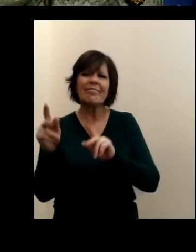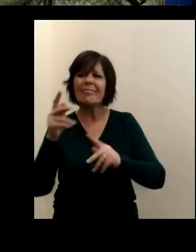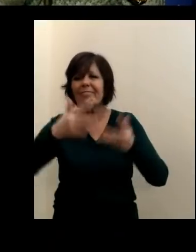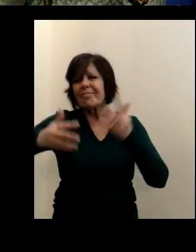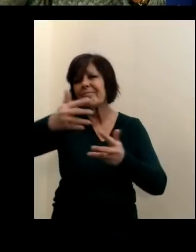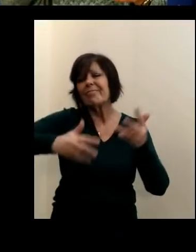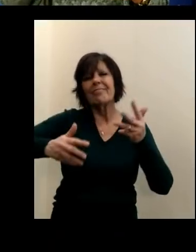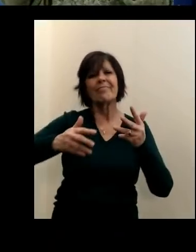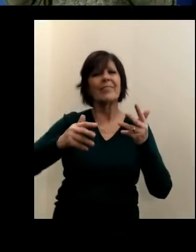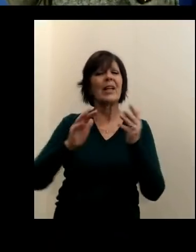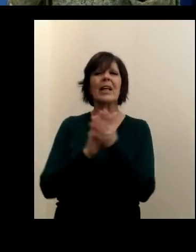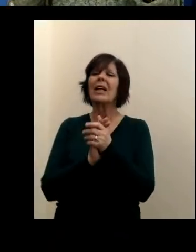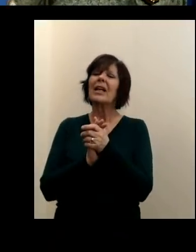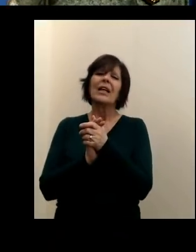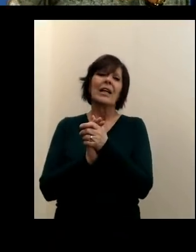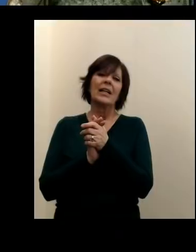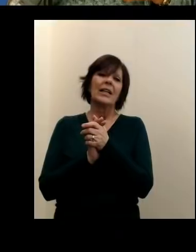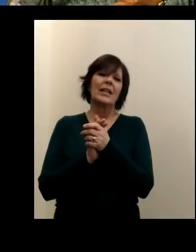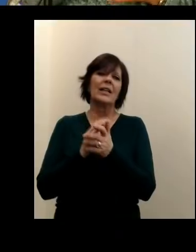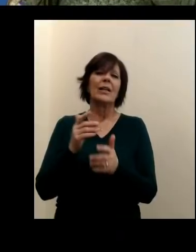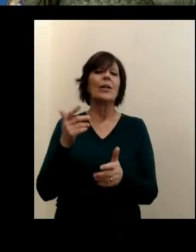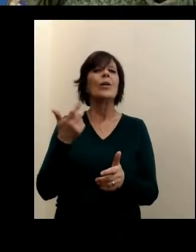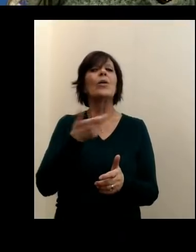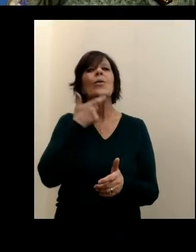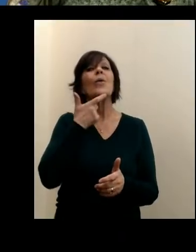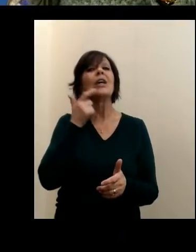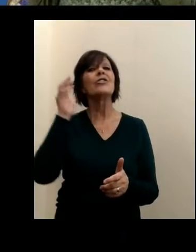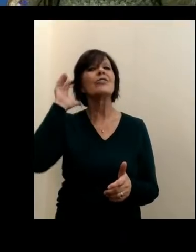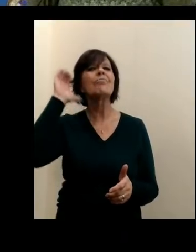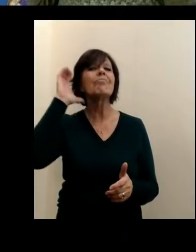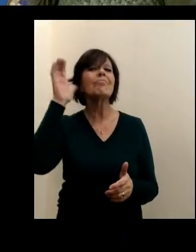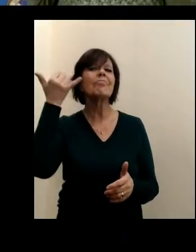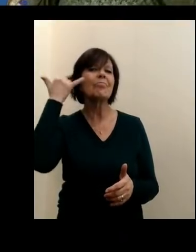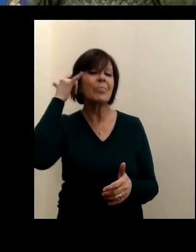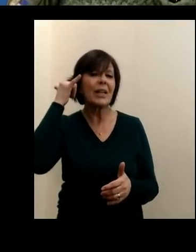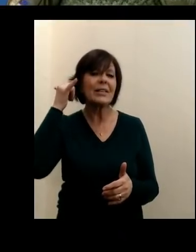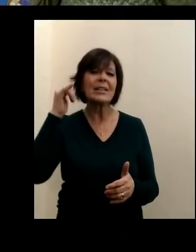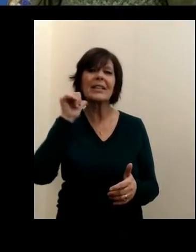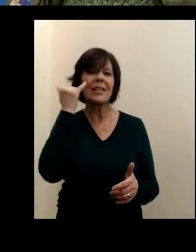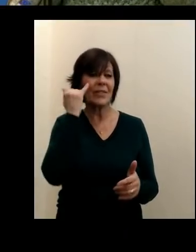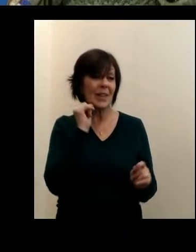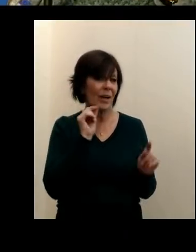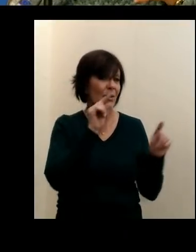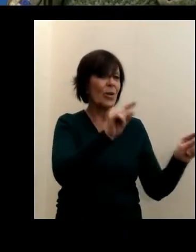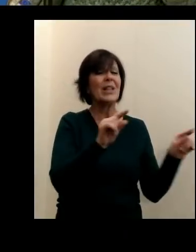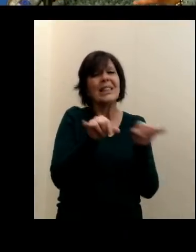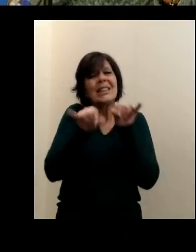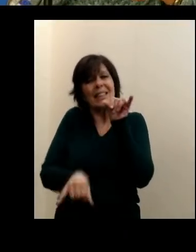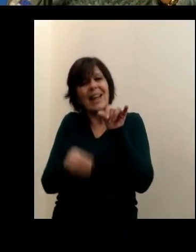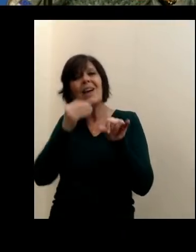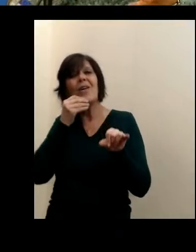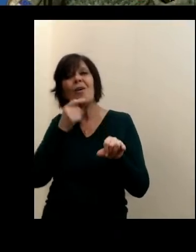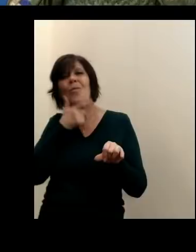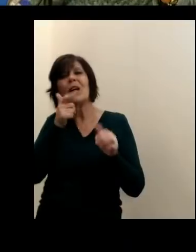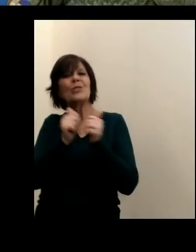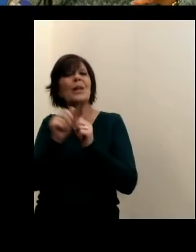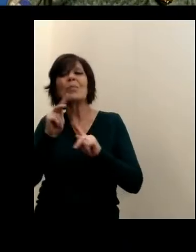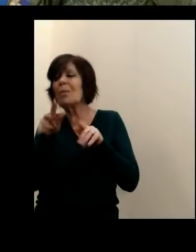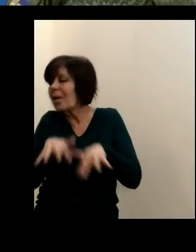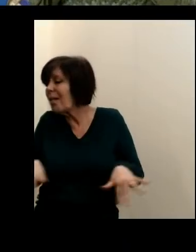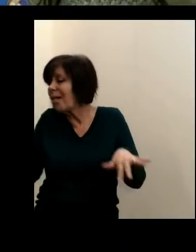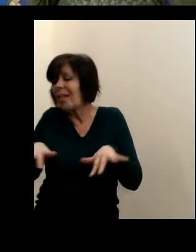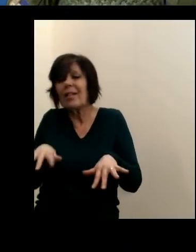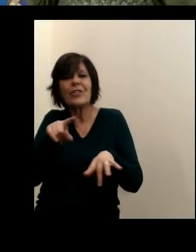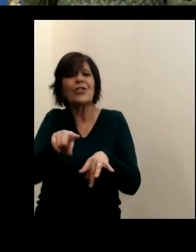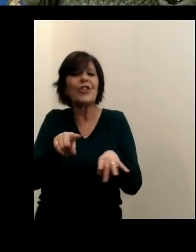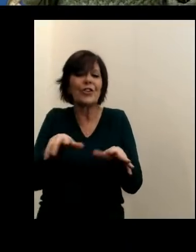to large gatherings. Watching the Bills this weekend, if you're not going to the game, please, stay at home, watch it with the people that are in